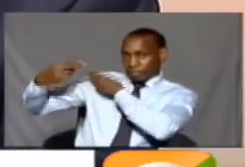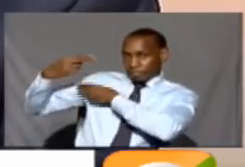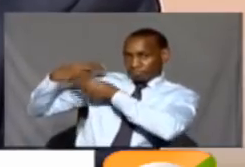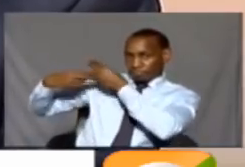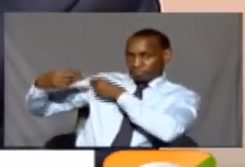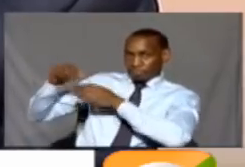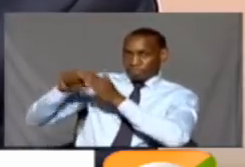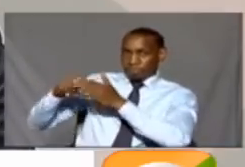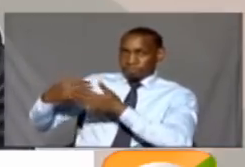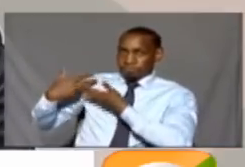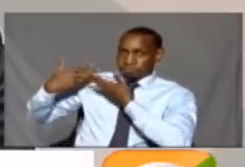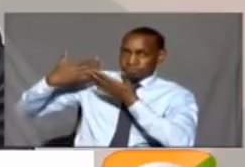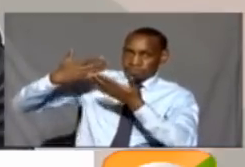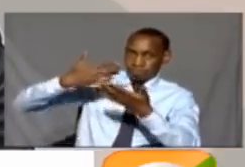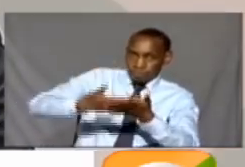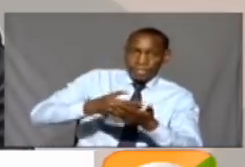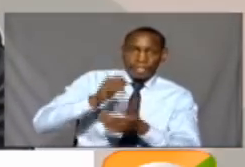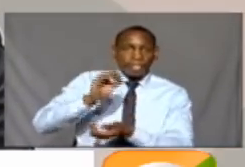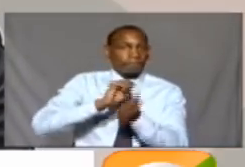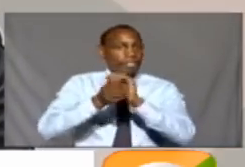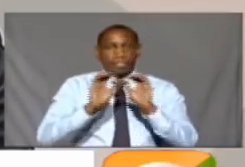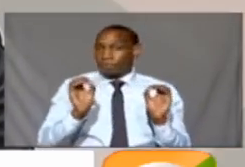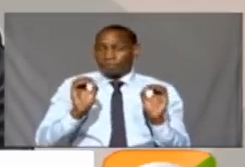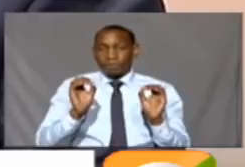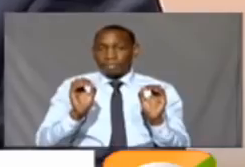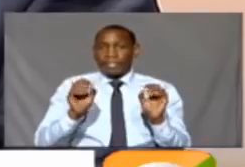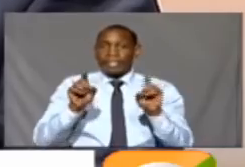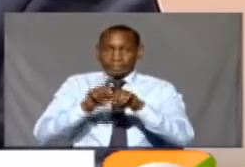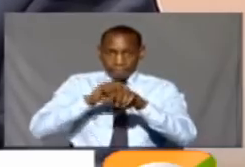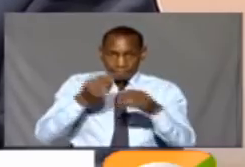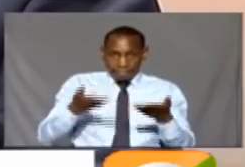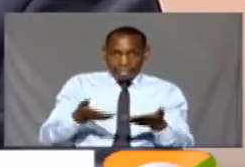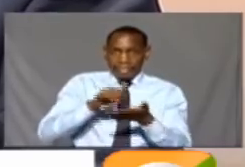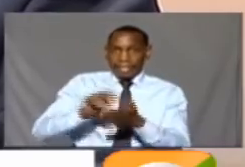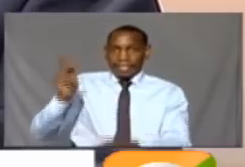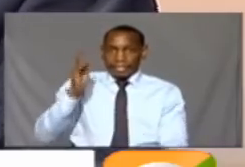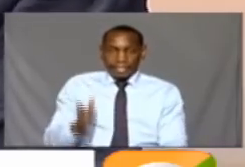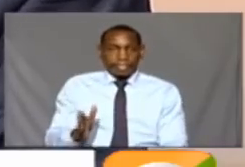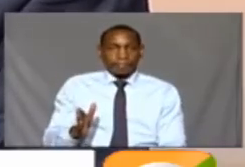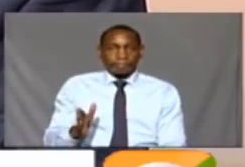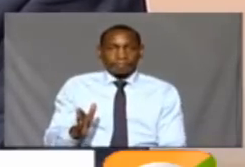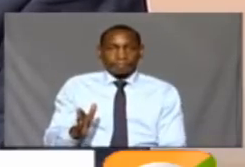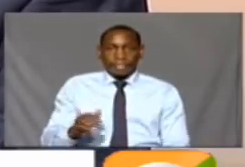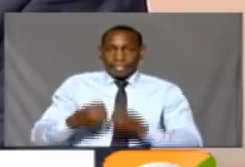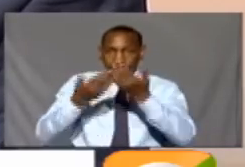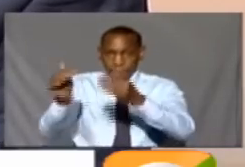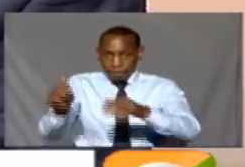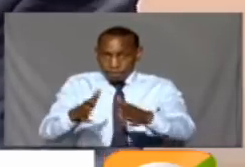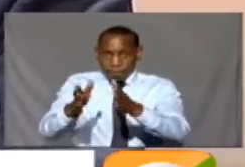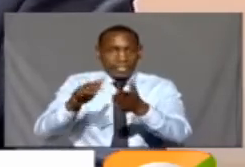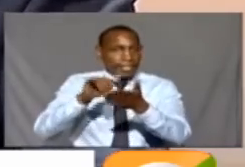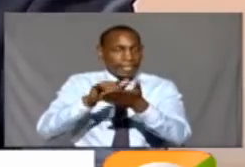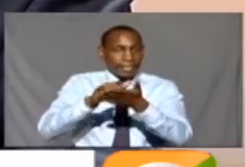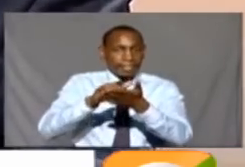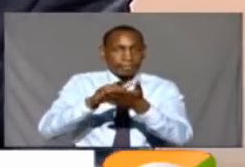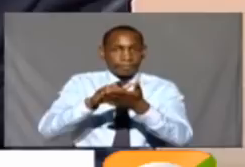So if we do not change, mm-hmm. and this is a moment that Kenyans have been afforded, that when we